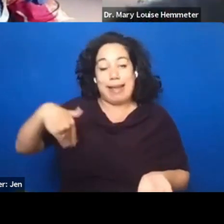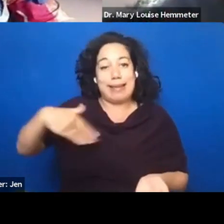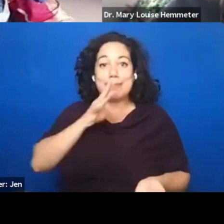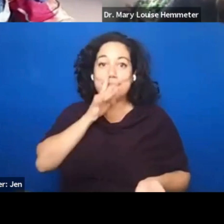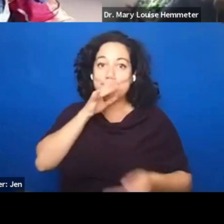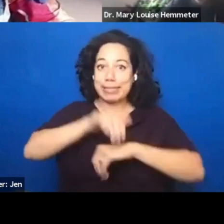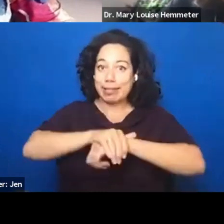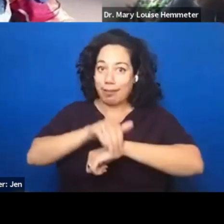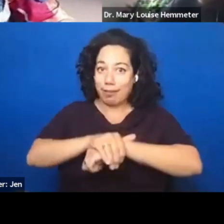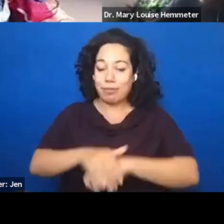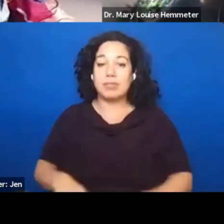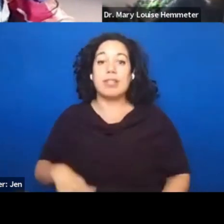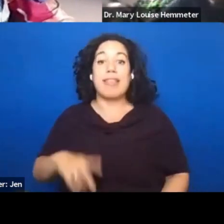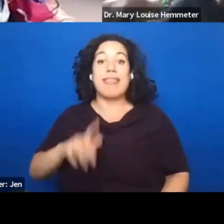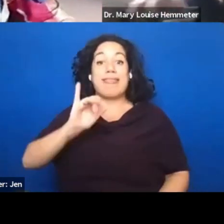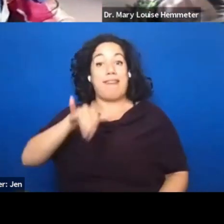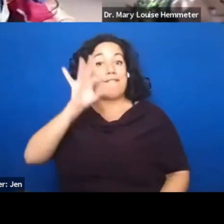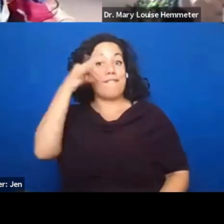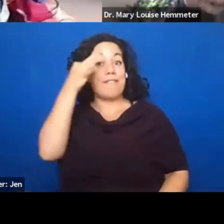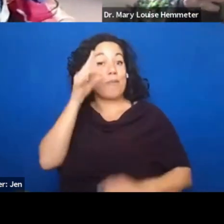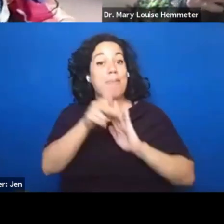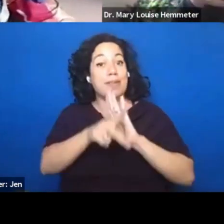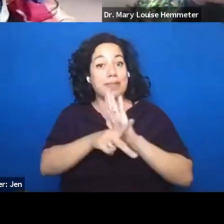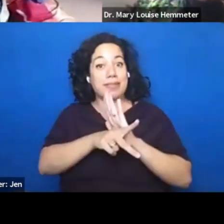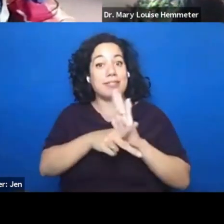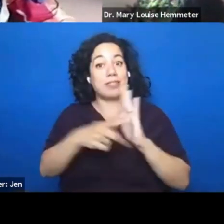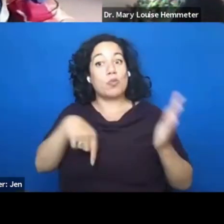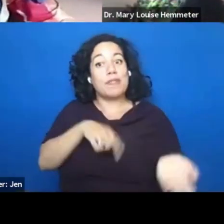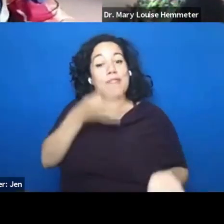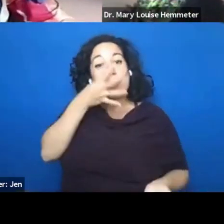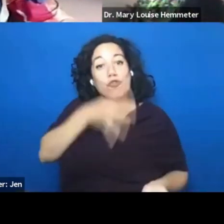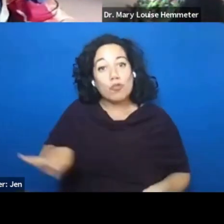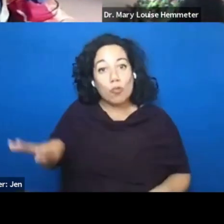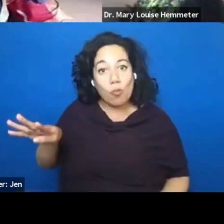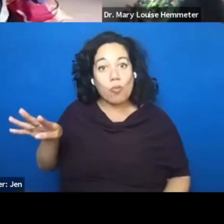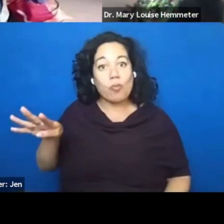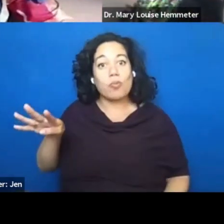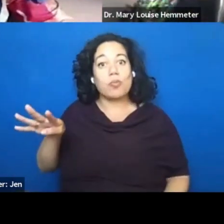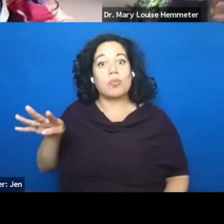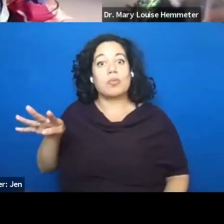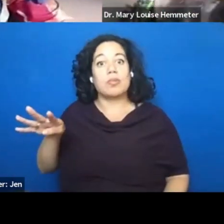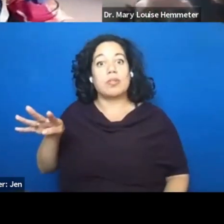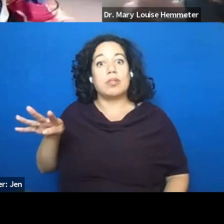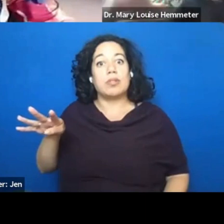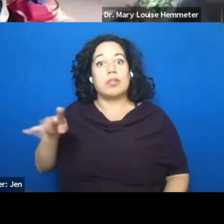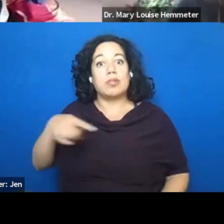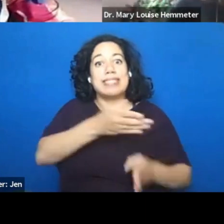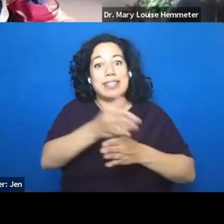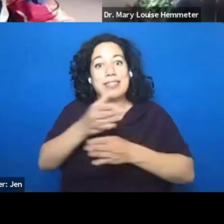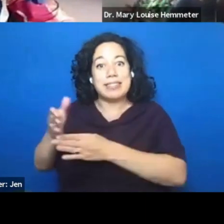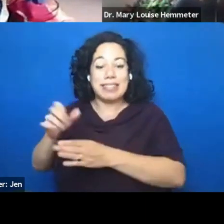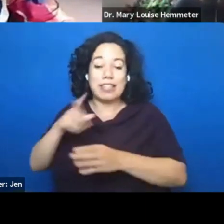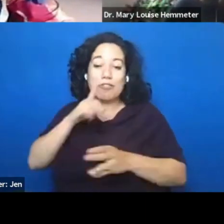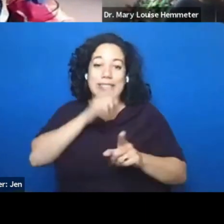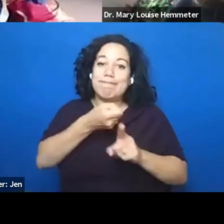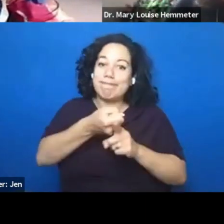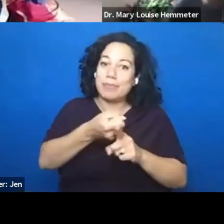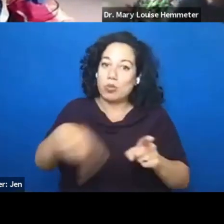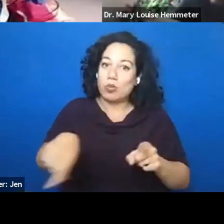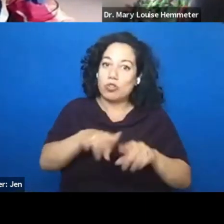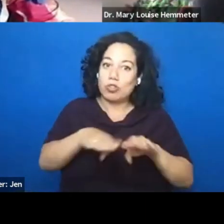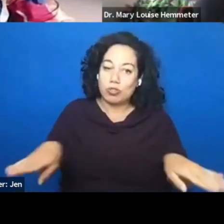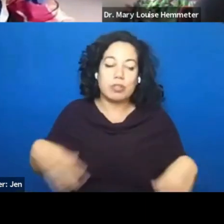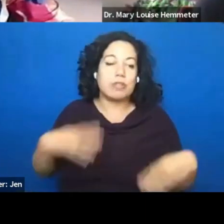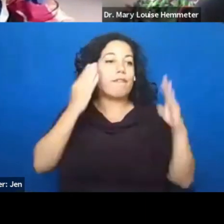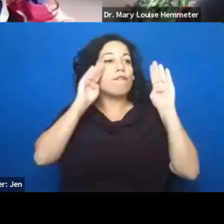federal policy, we really have ignored specifically those areas that make a difference for those kids. Focus